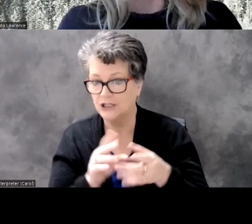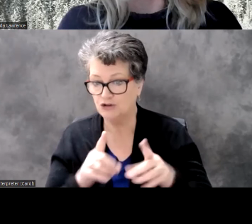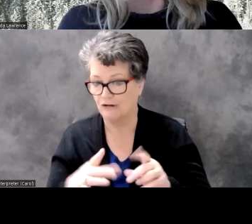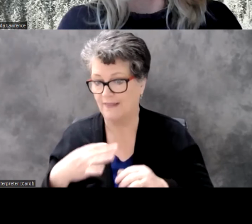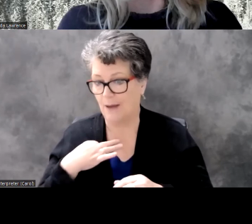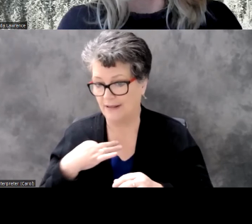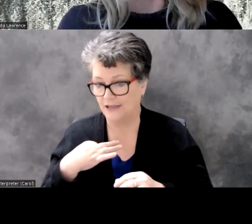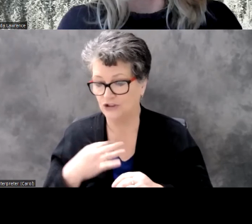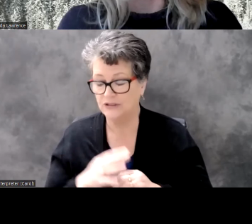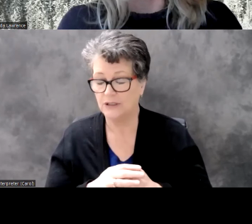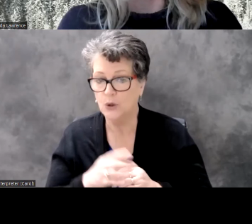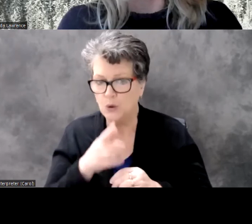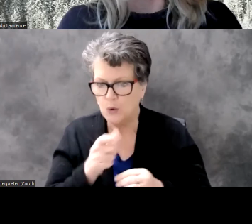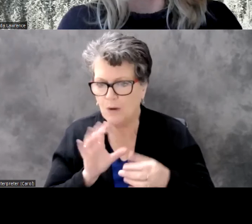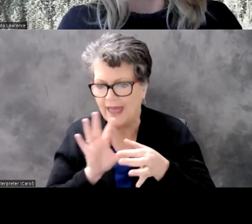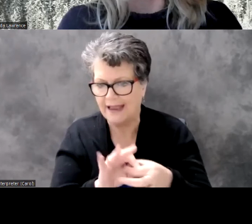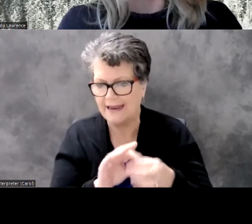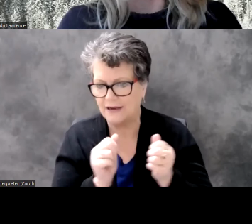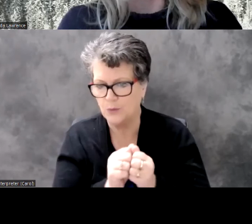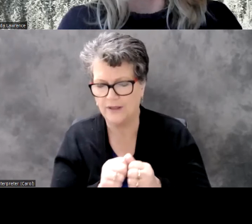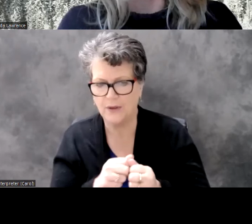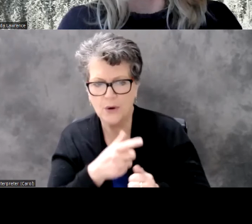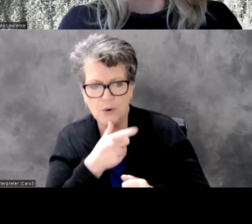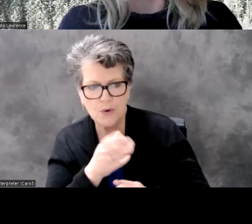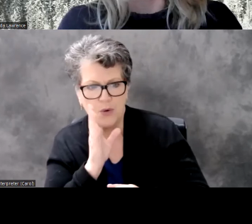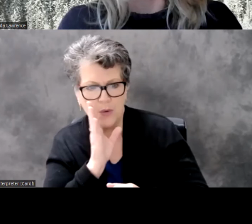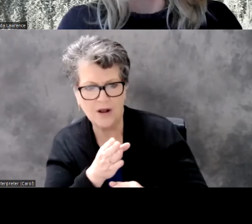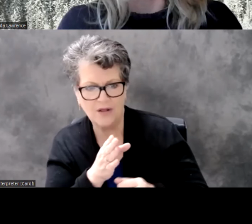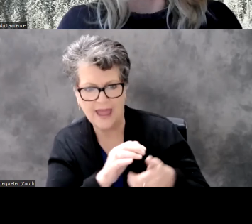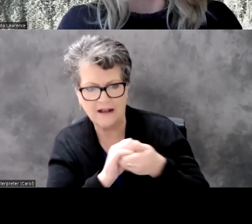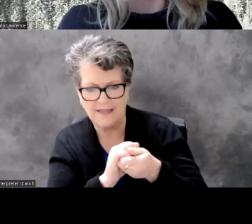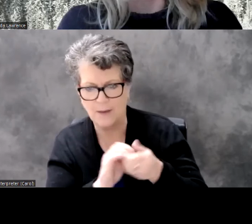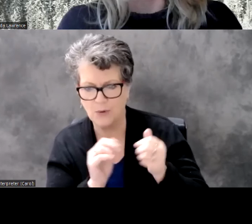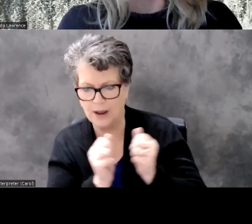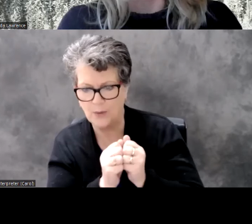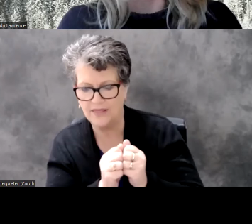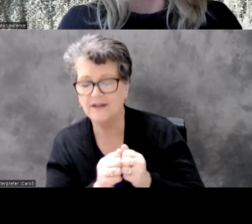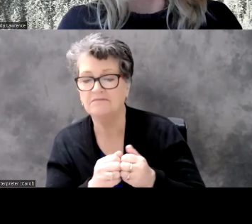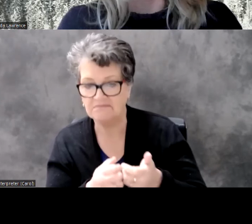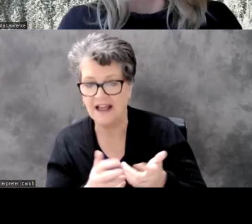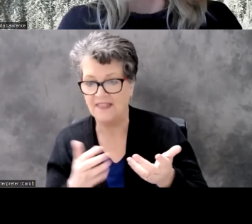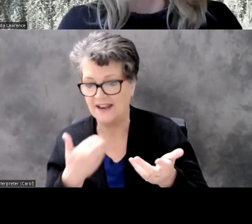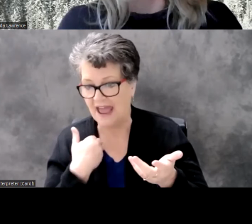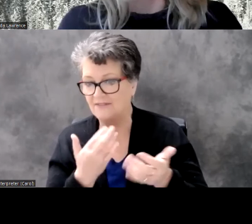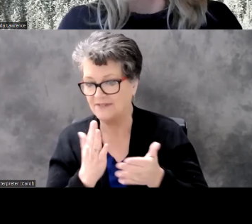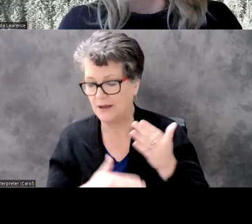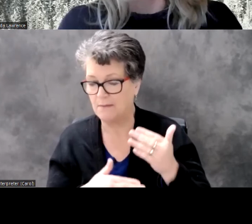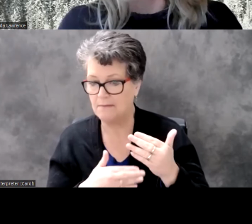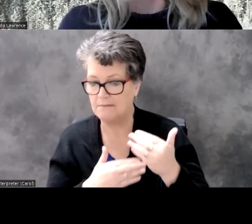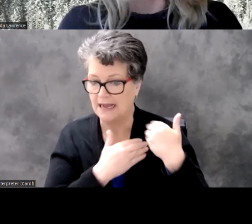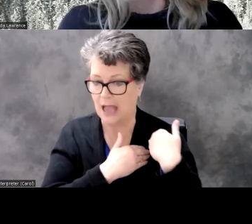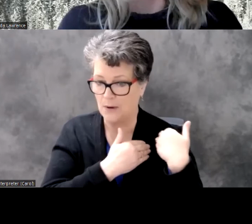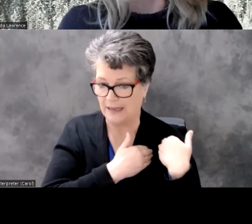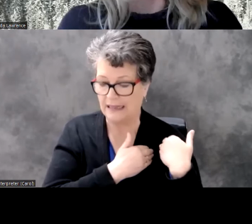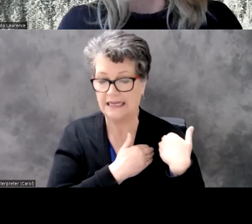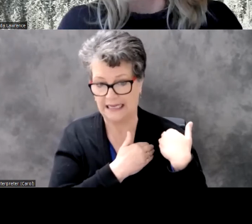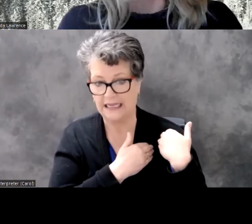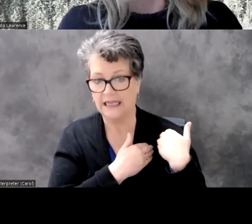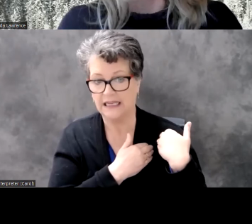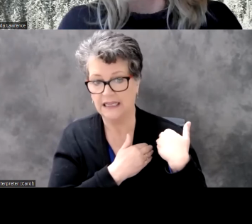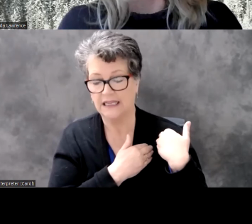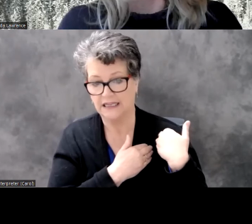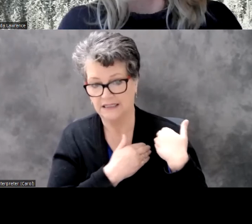they going to connect with? Who are they going to collaborate with? And then have some accountability, forward movement into